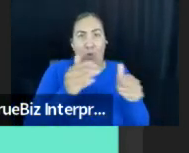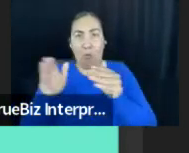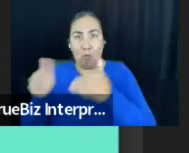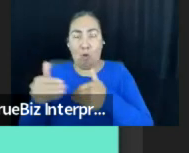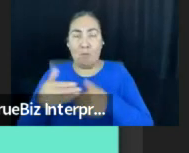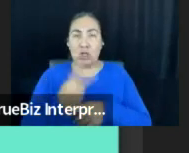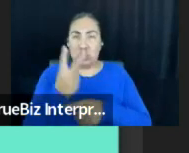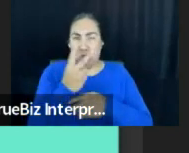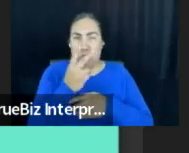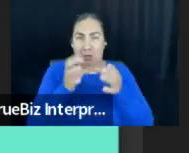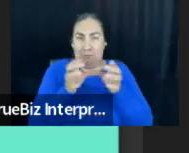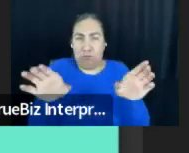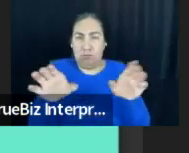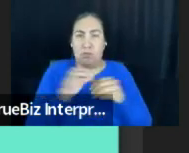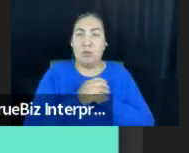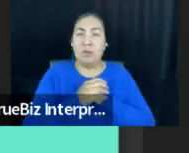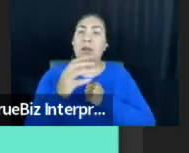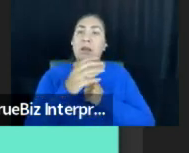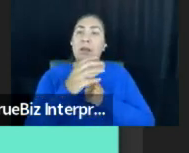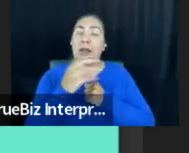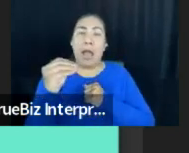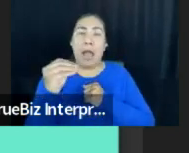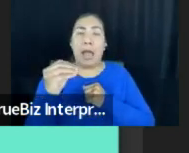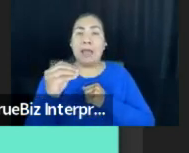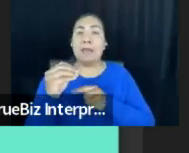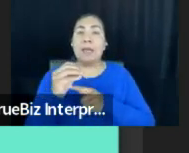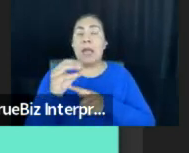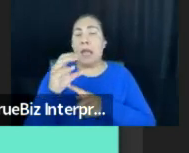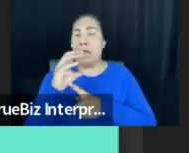company manager and then